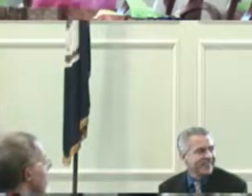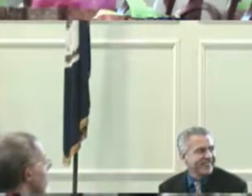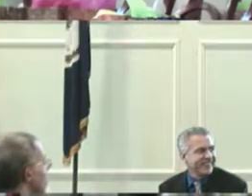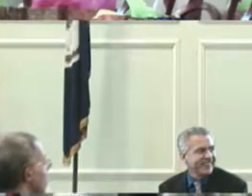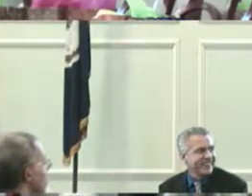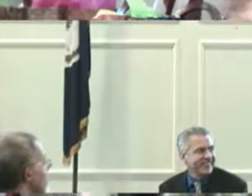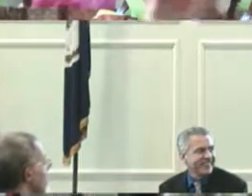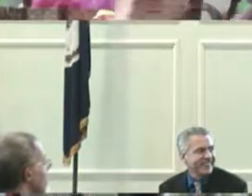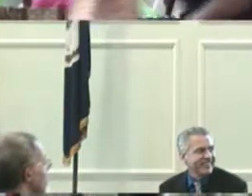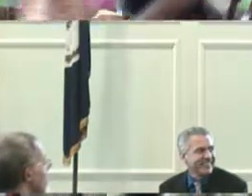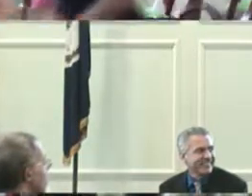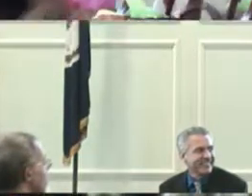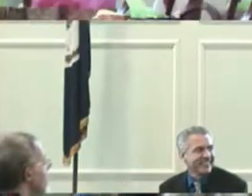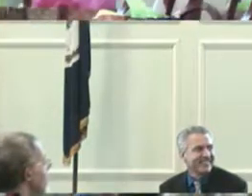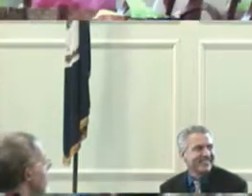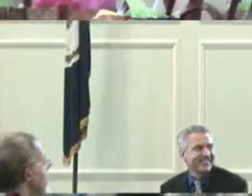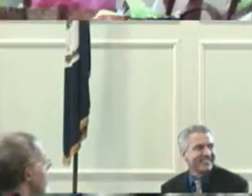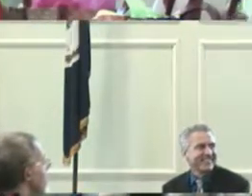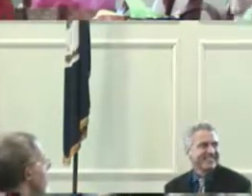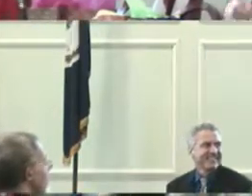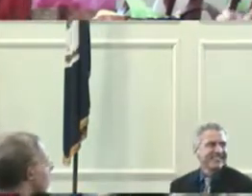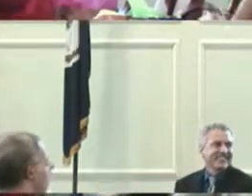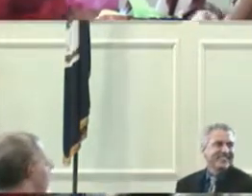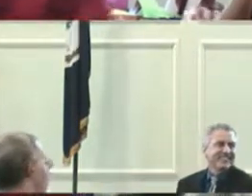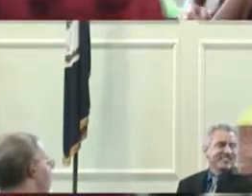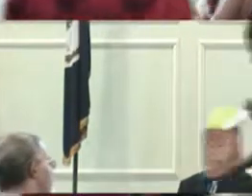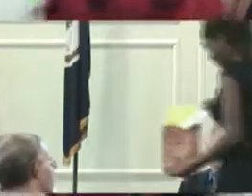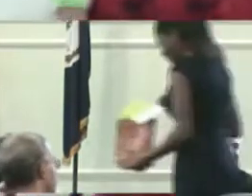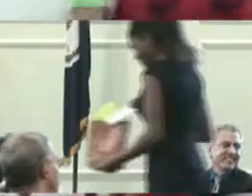Thank you, thank you. Okay.